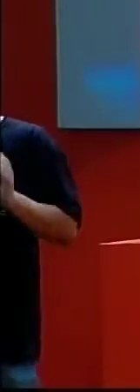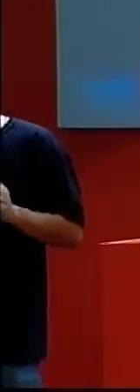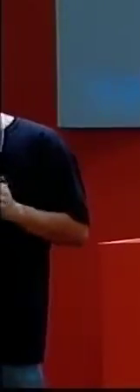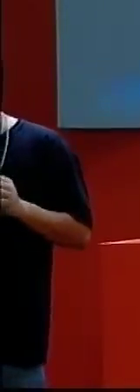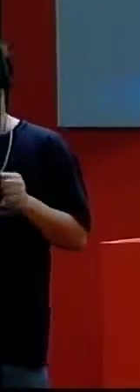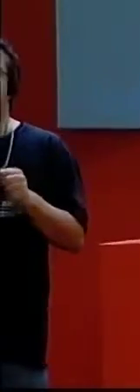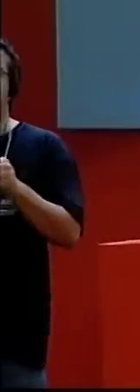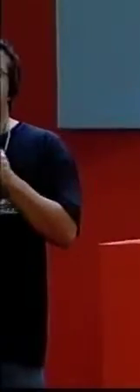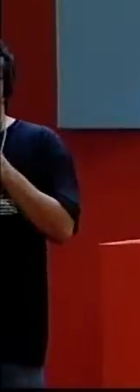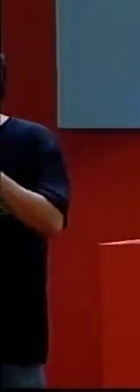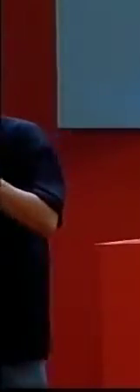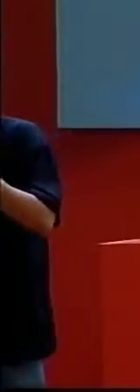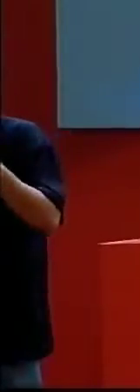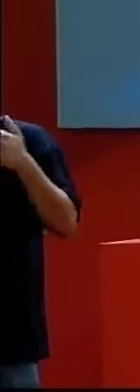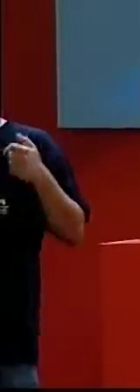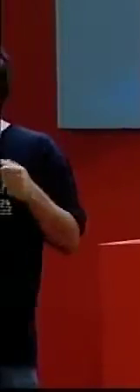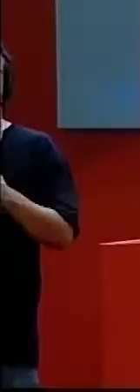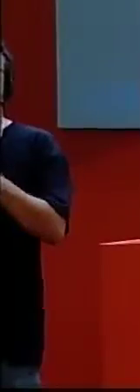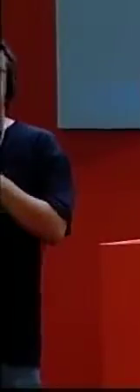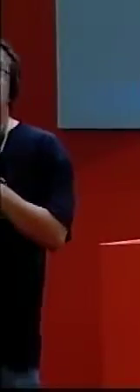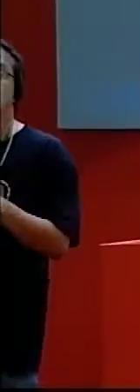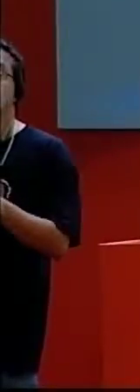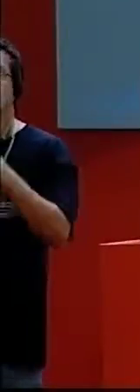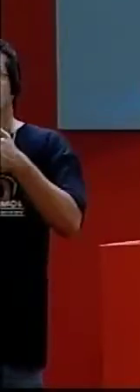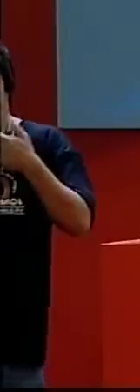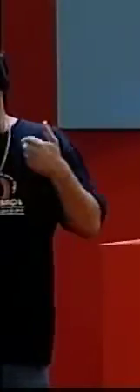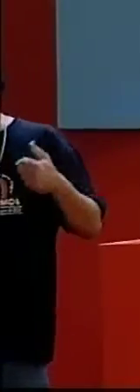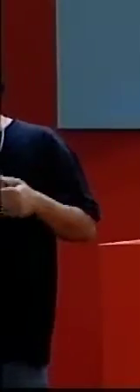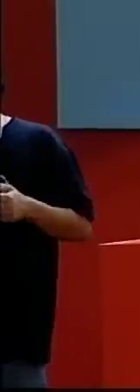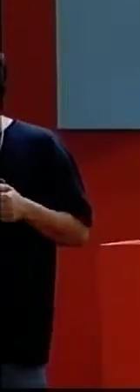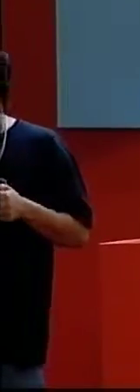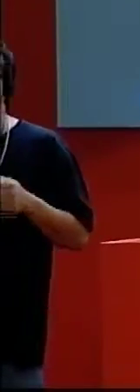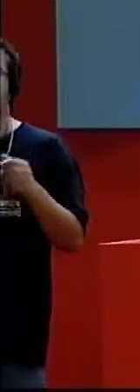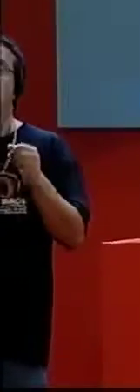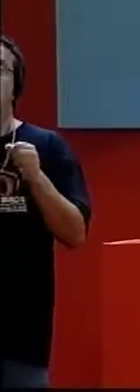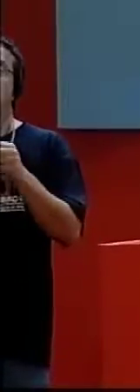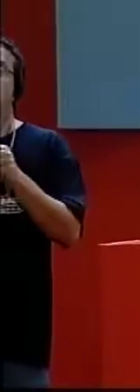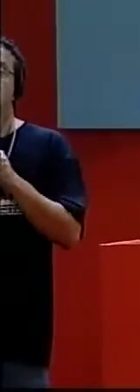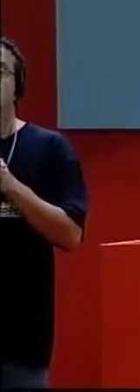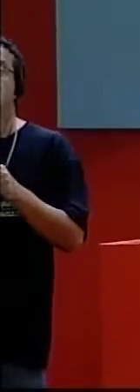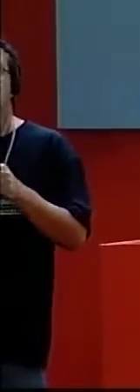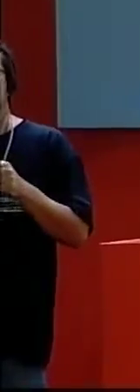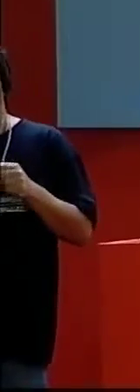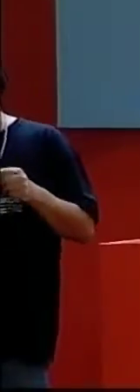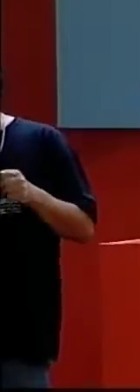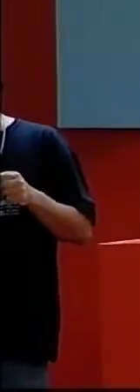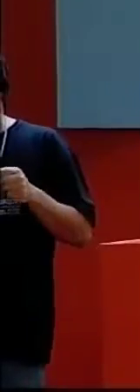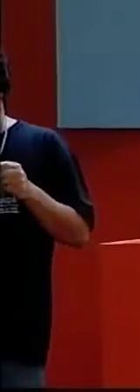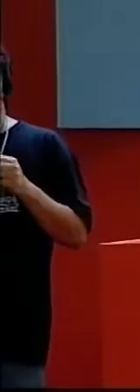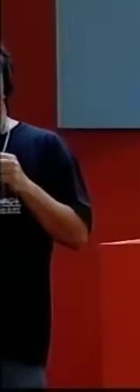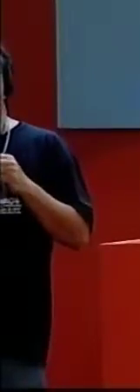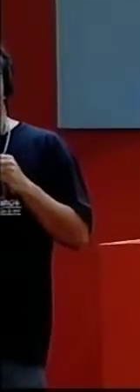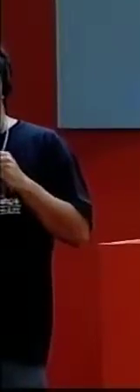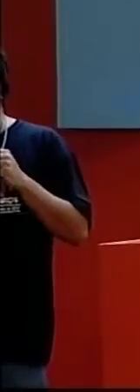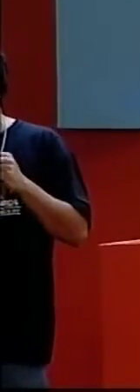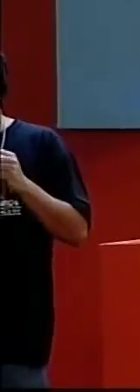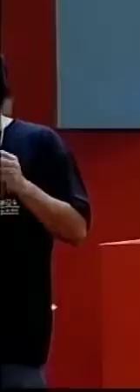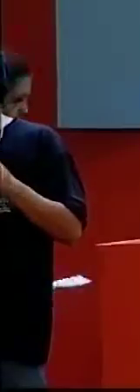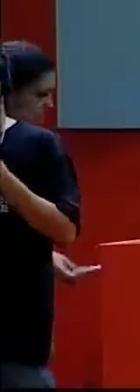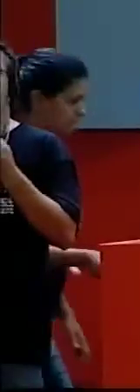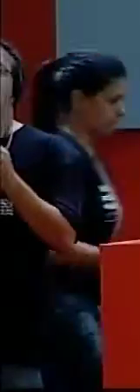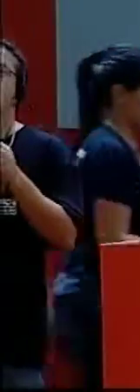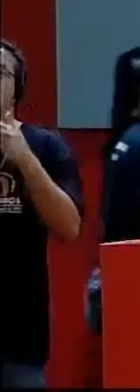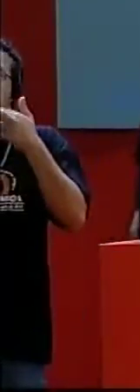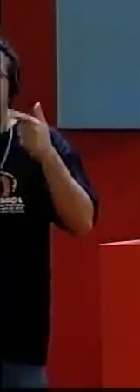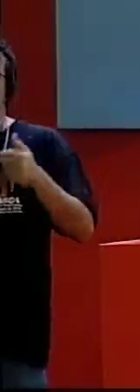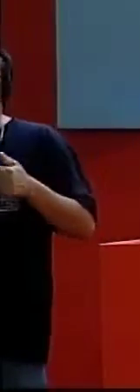If we fast forward from Bali to the climate talks in Copenhagen just 1 month ago